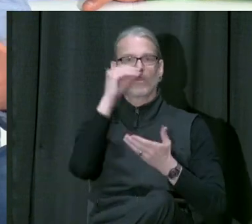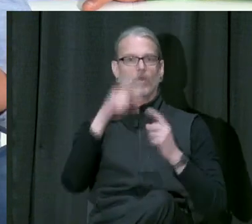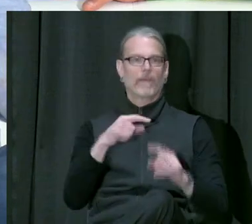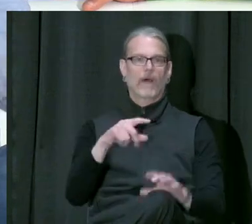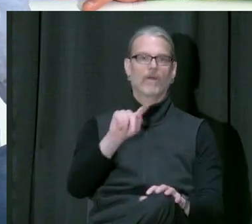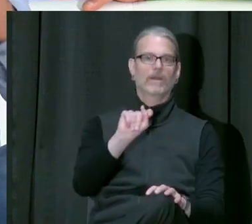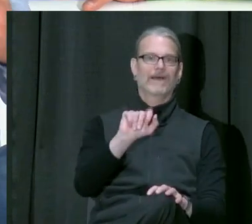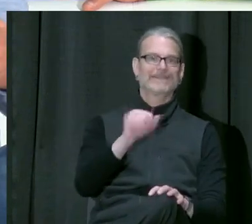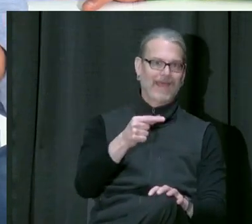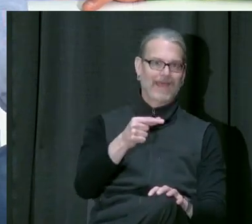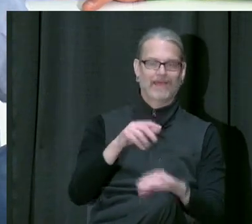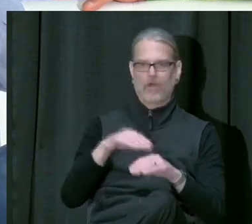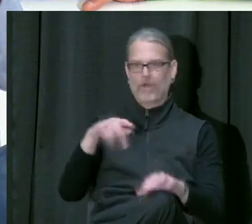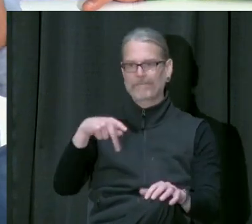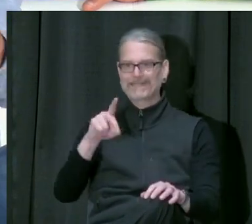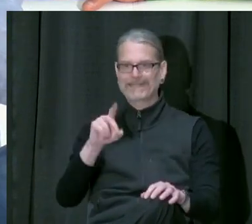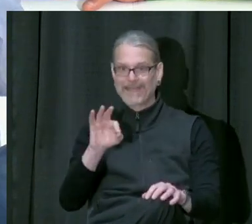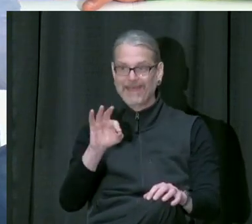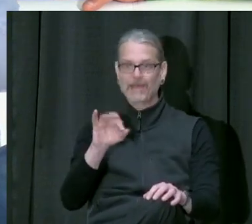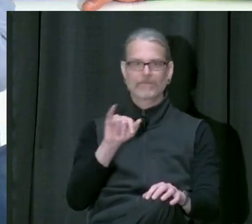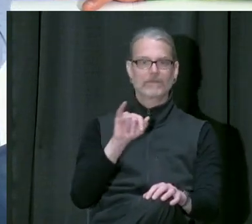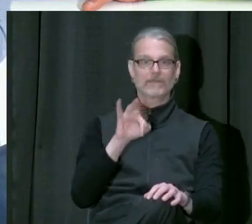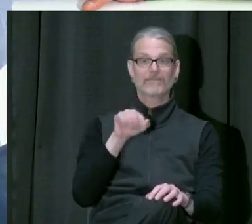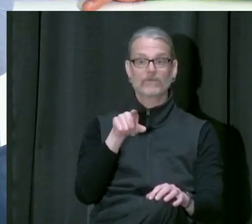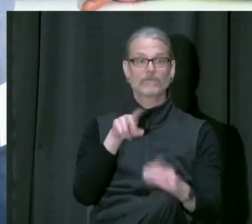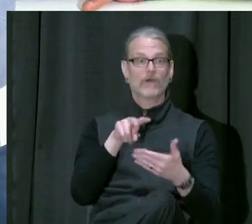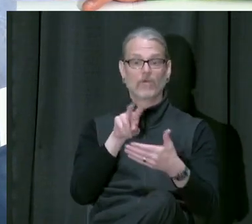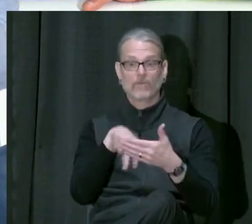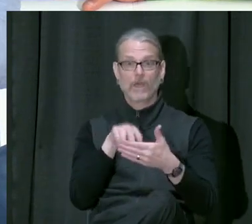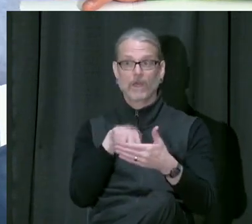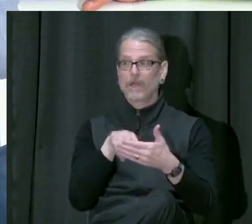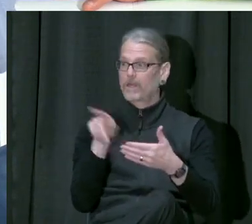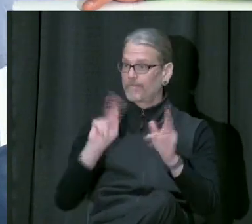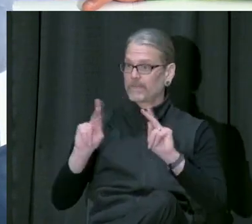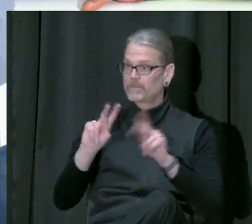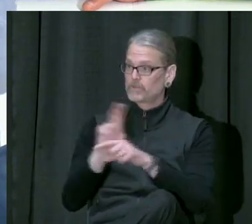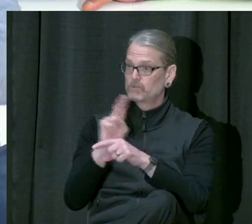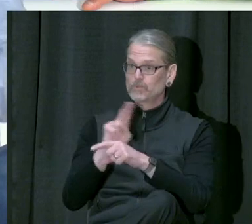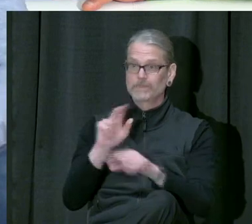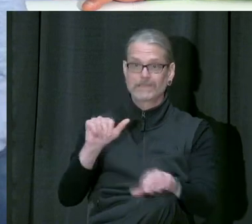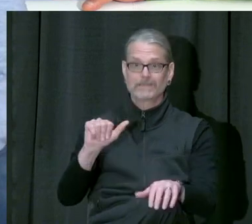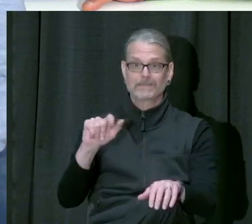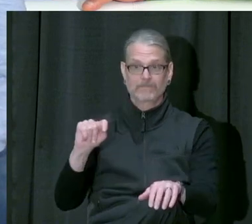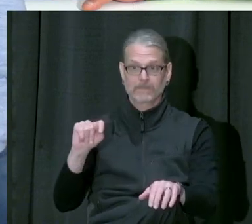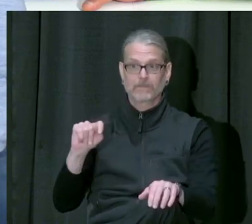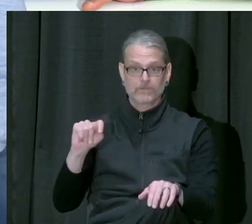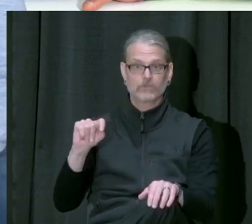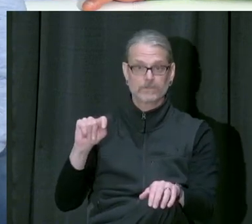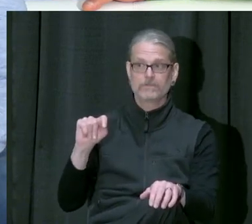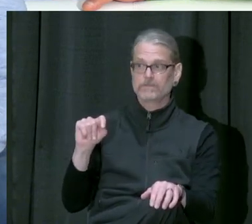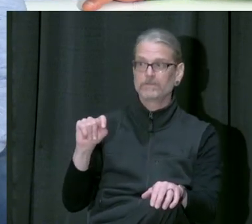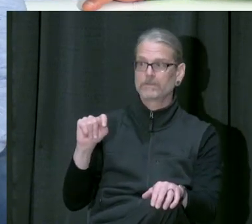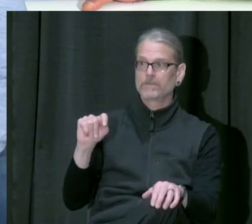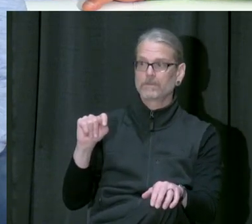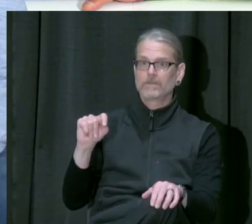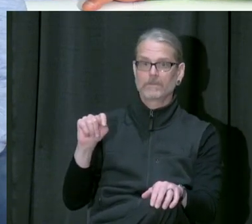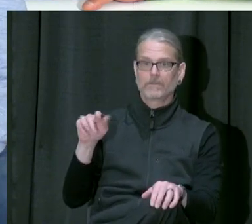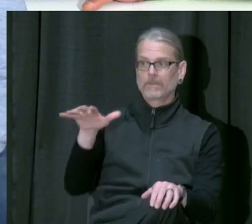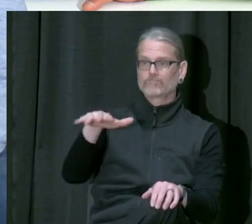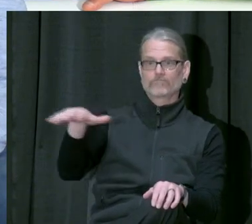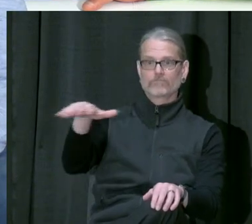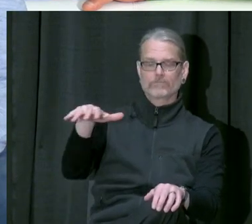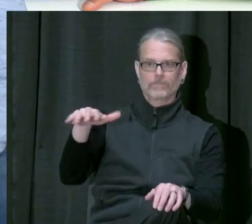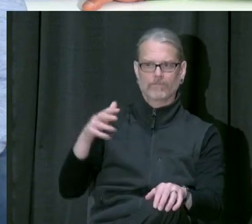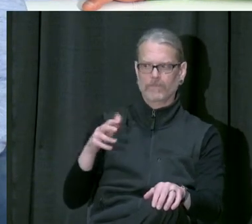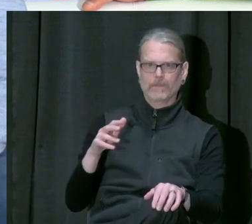PDF file and the fact that by doing this it can be read by people using assistive technology and it just really